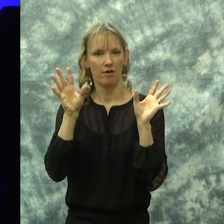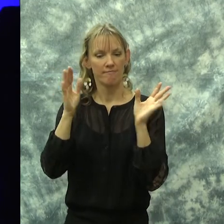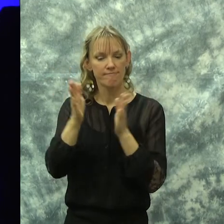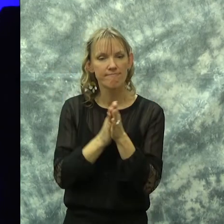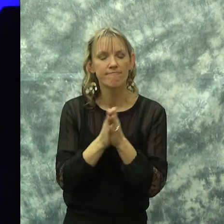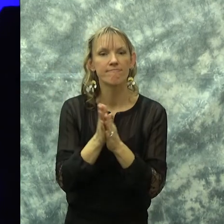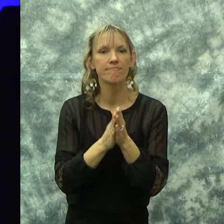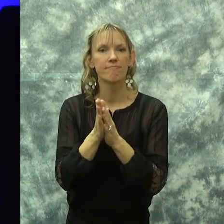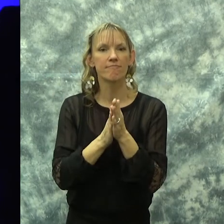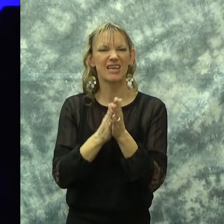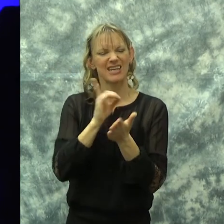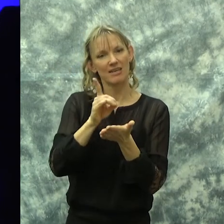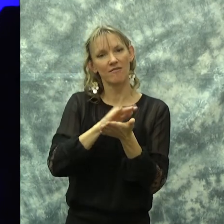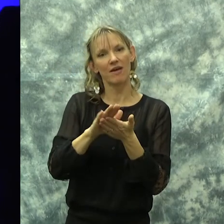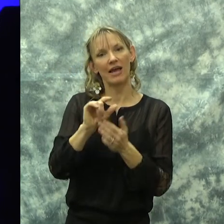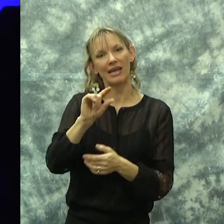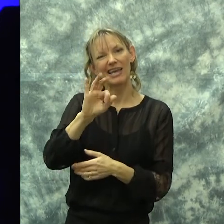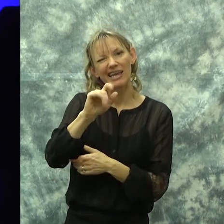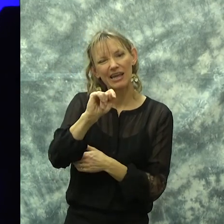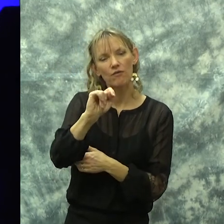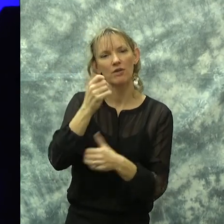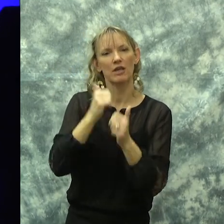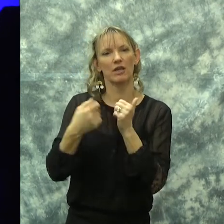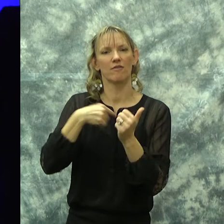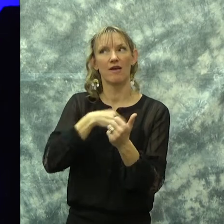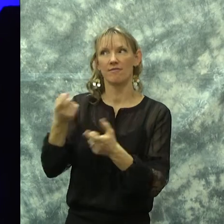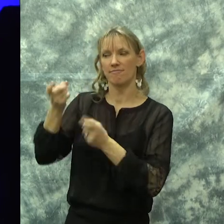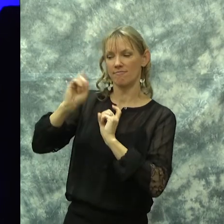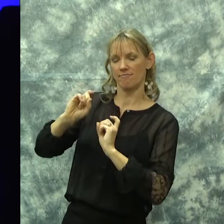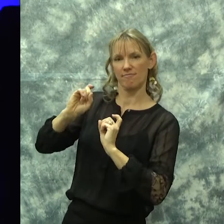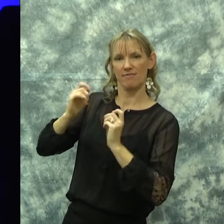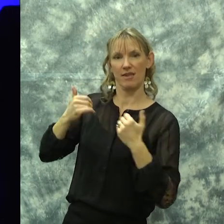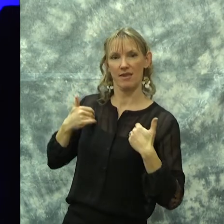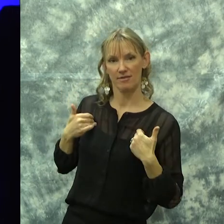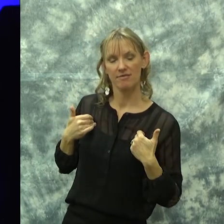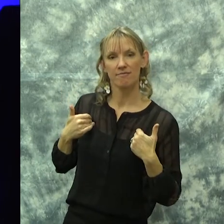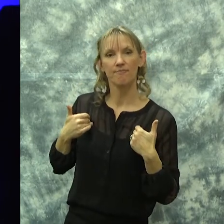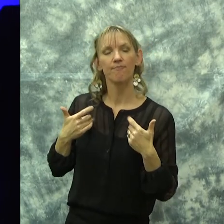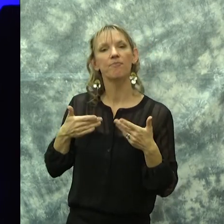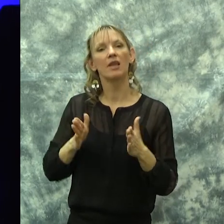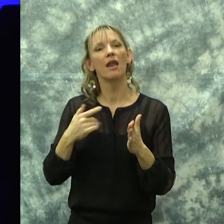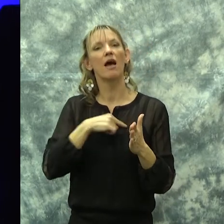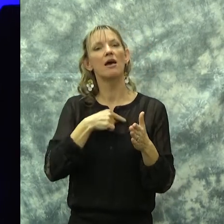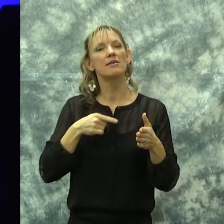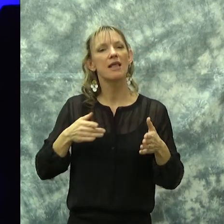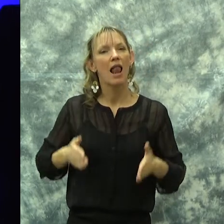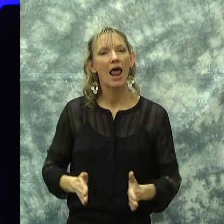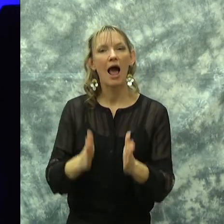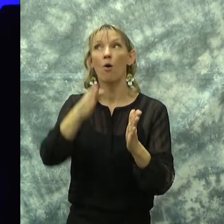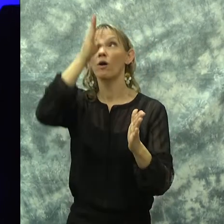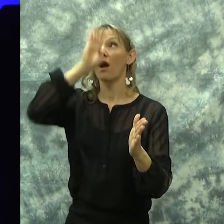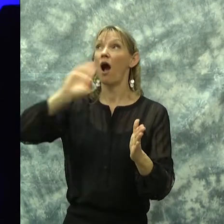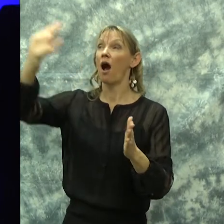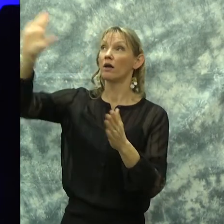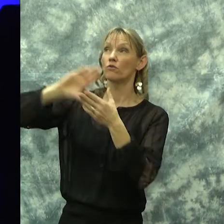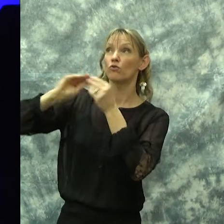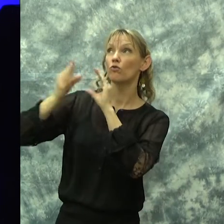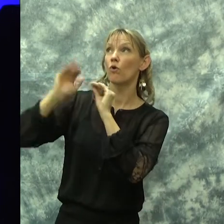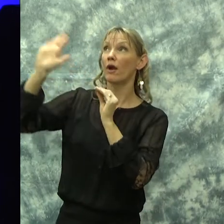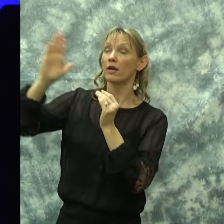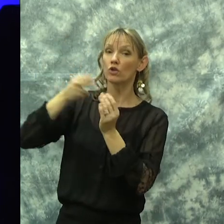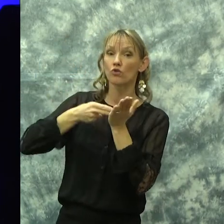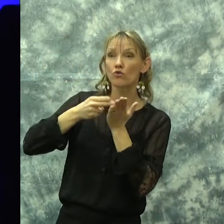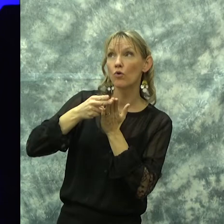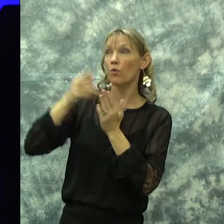to that divine gift we have each been blessed with. May we continue to allow God's story, God's